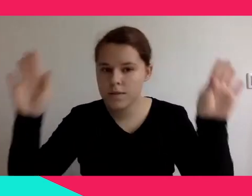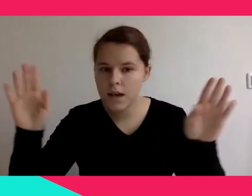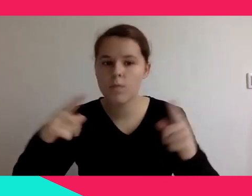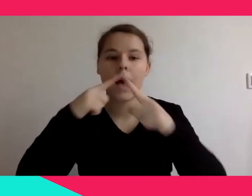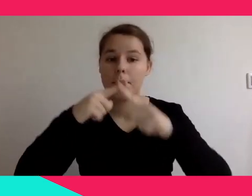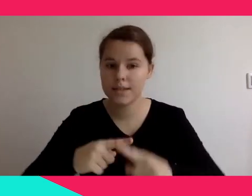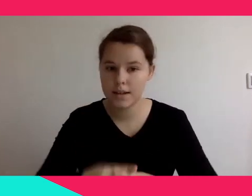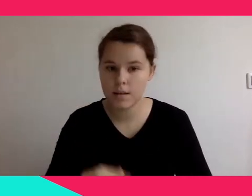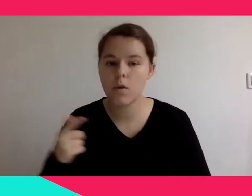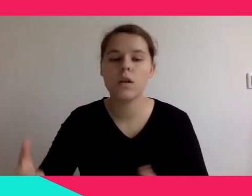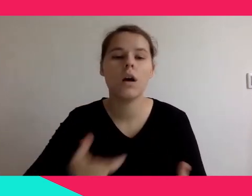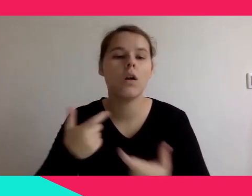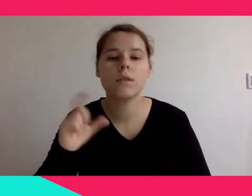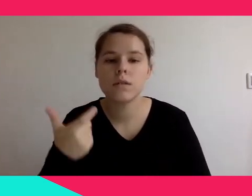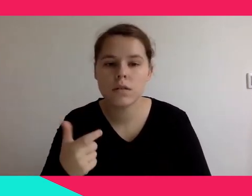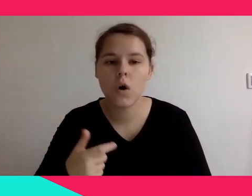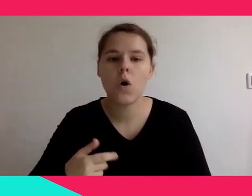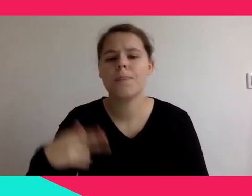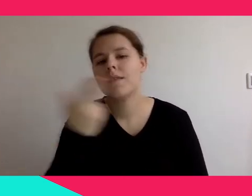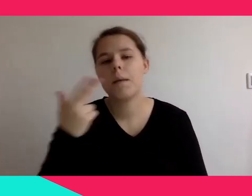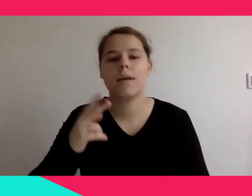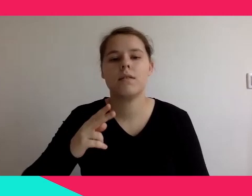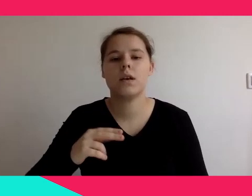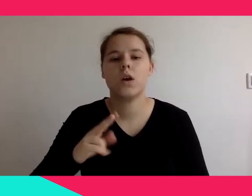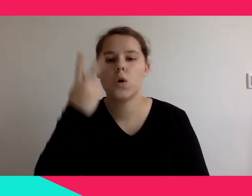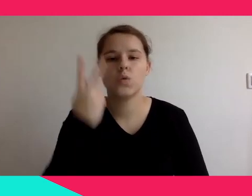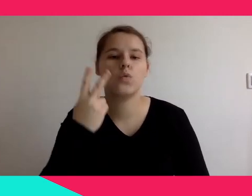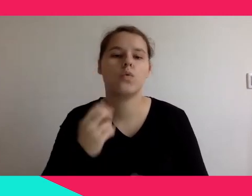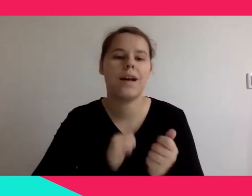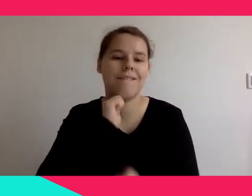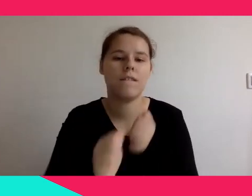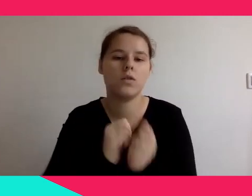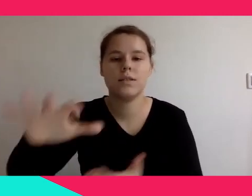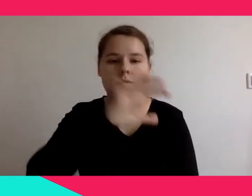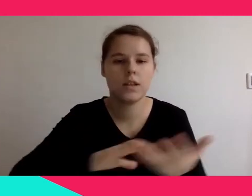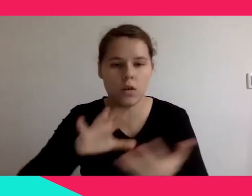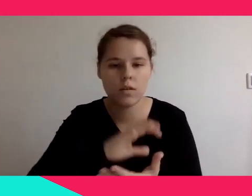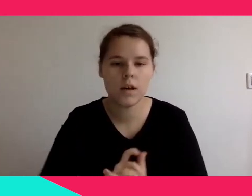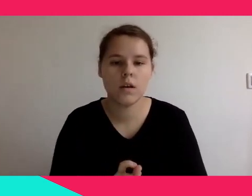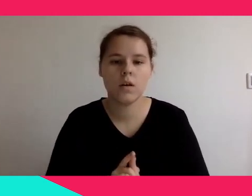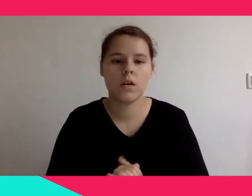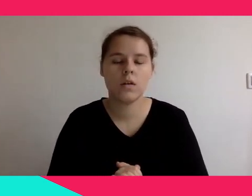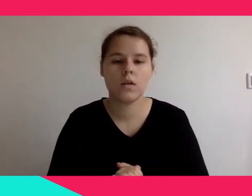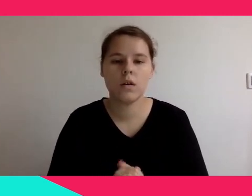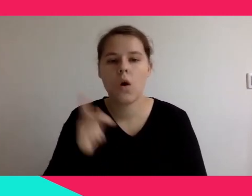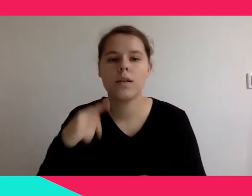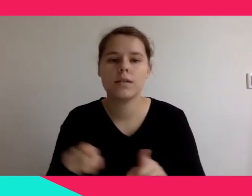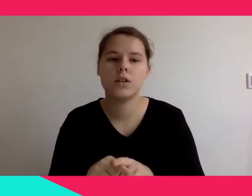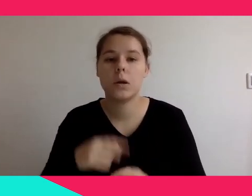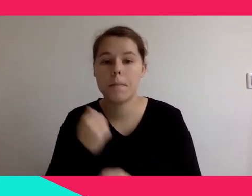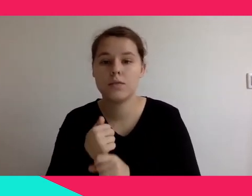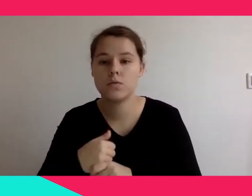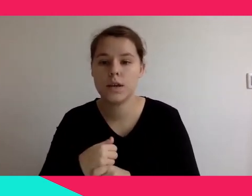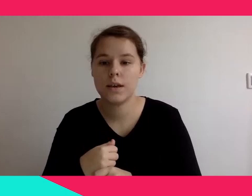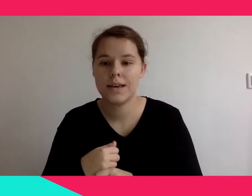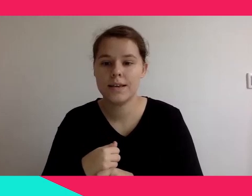the implementation of linked open data, and she will definitely tell us what that means. And also crowdsourcing, collection search,